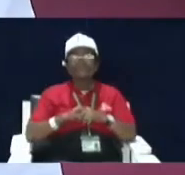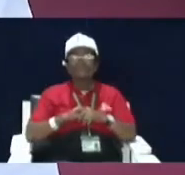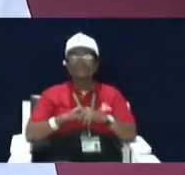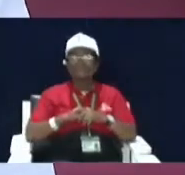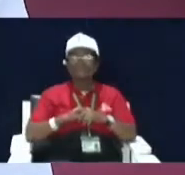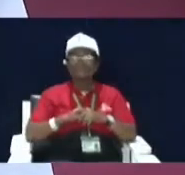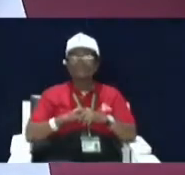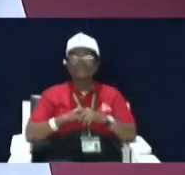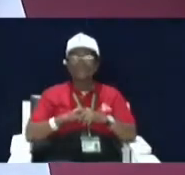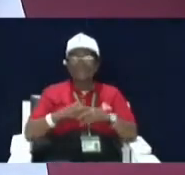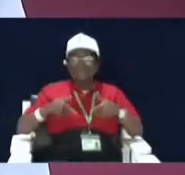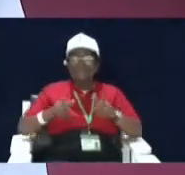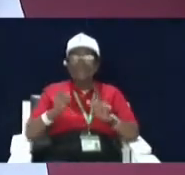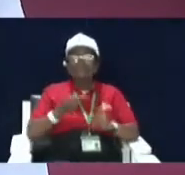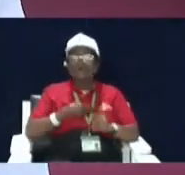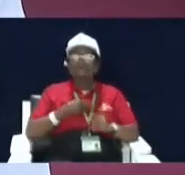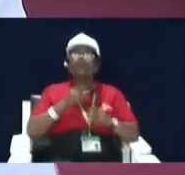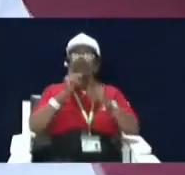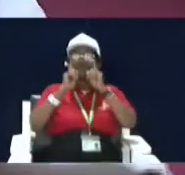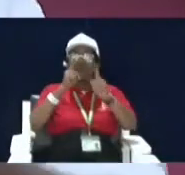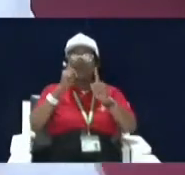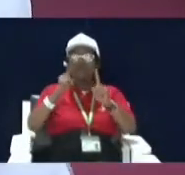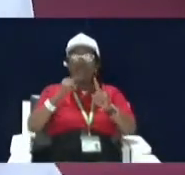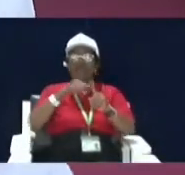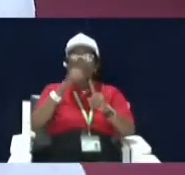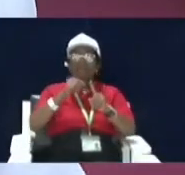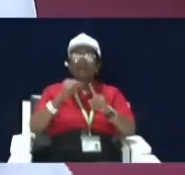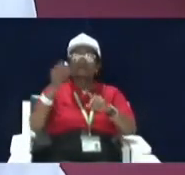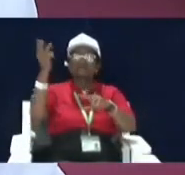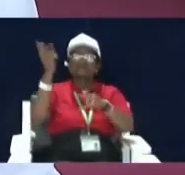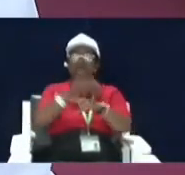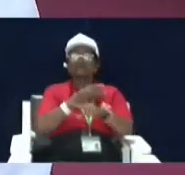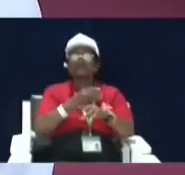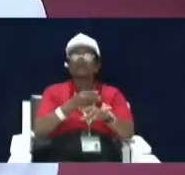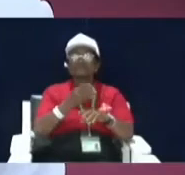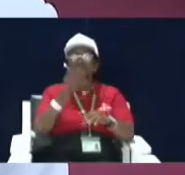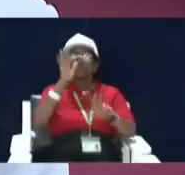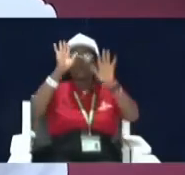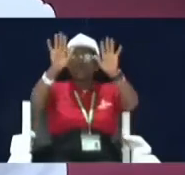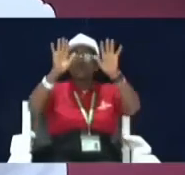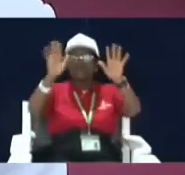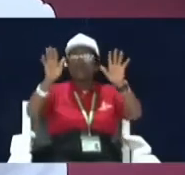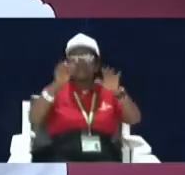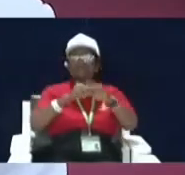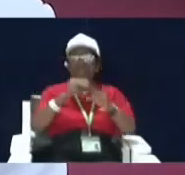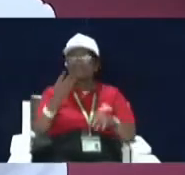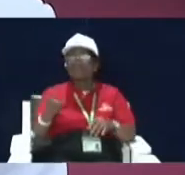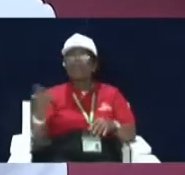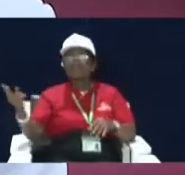Let's talk about multiple wonders in the material sense of the word.